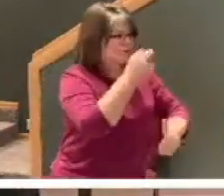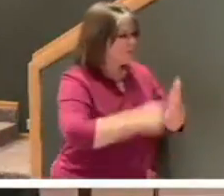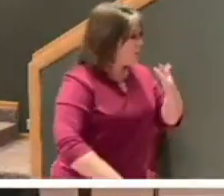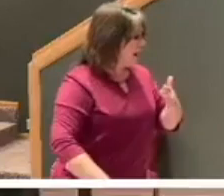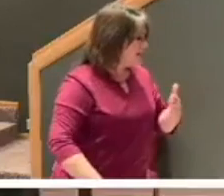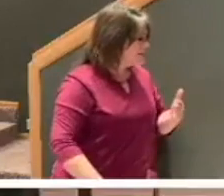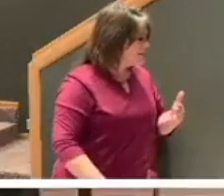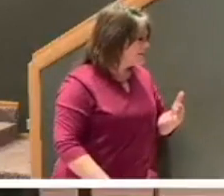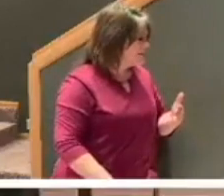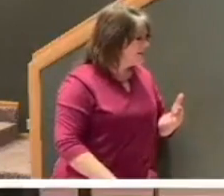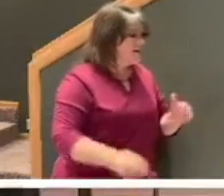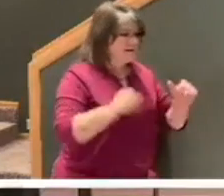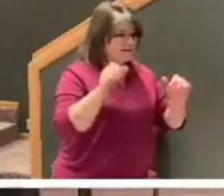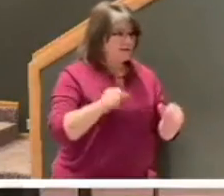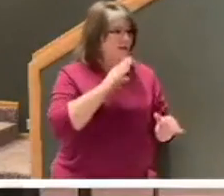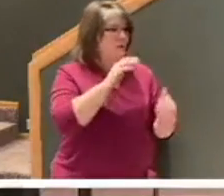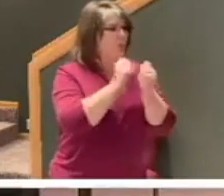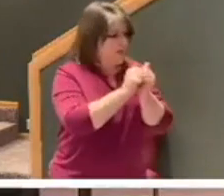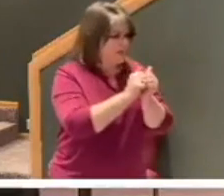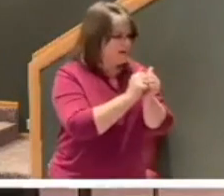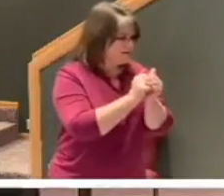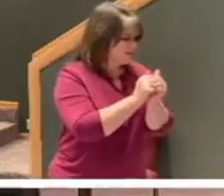price so that he could be with us.